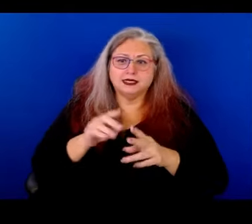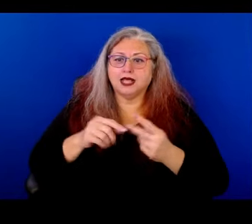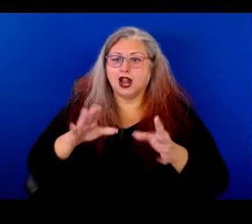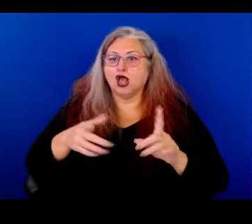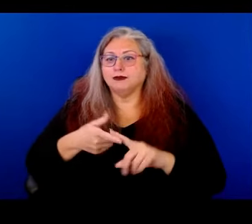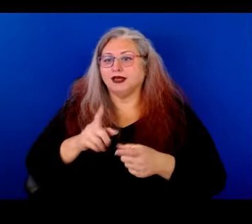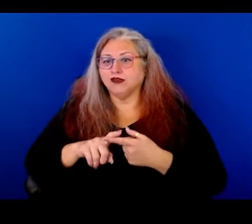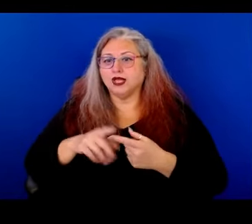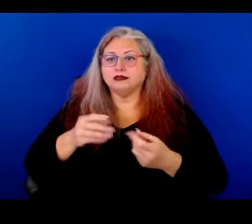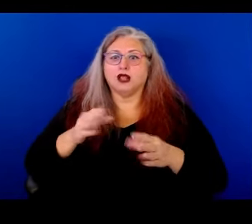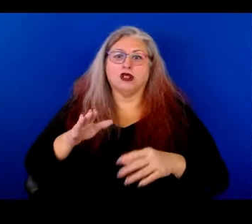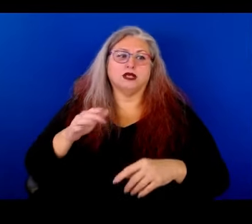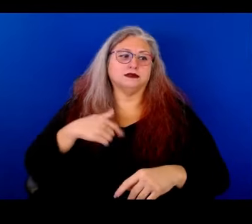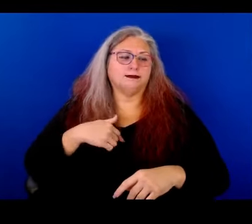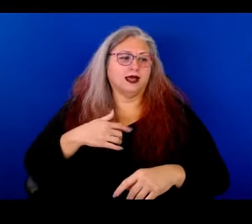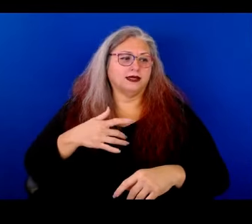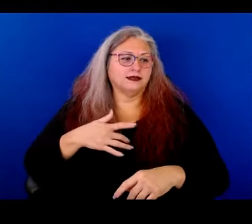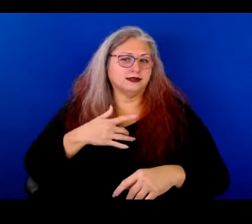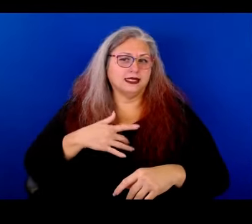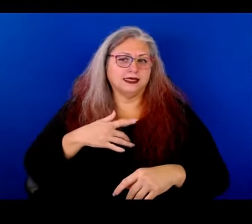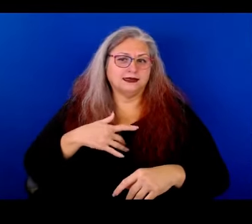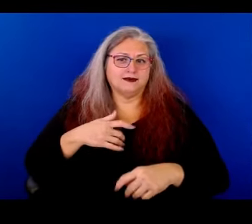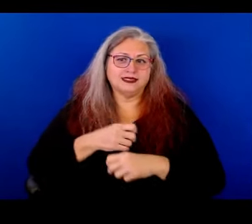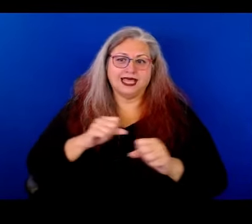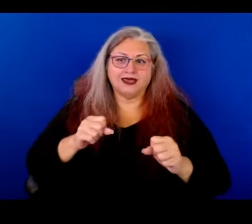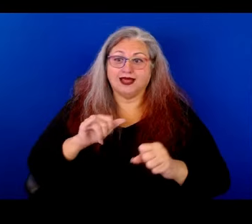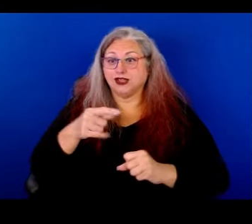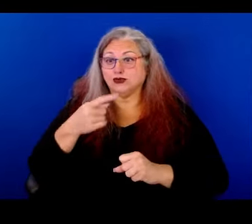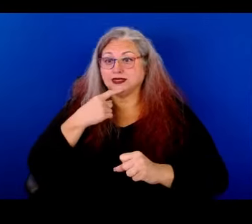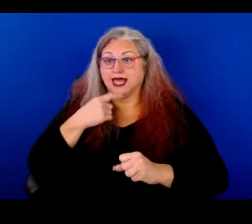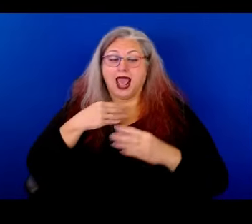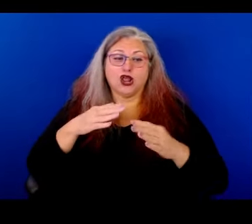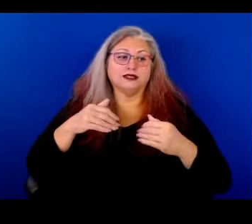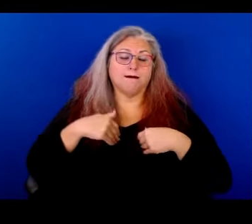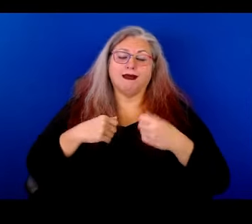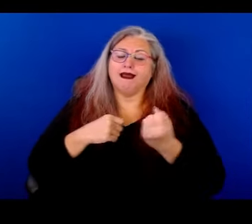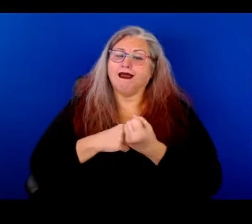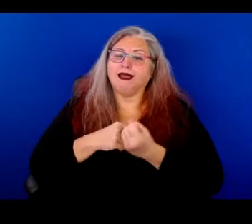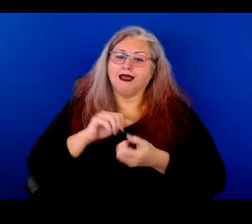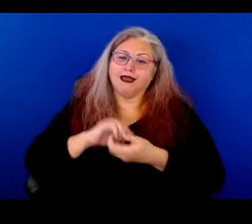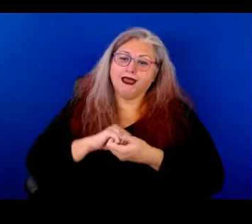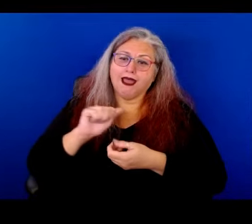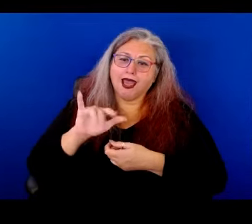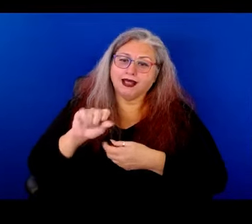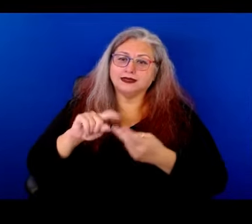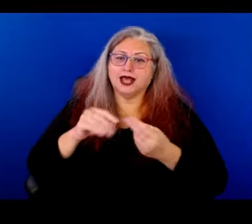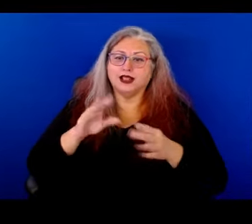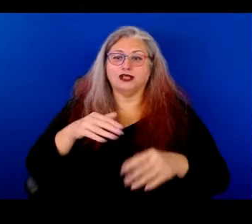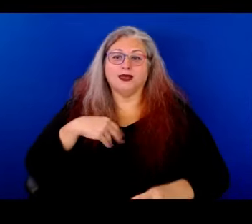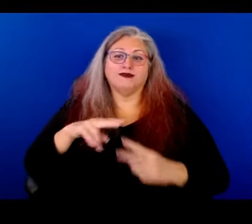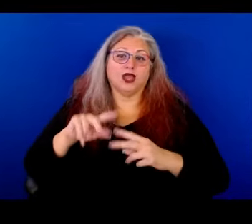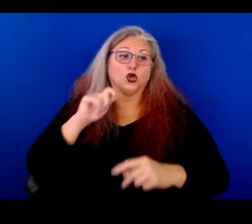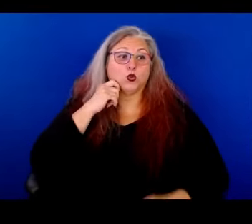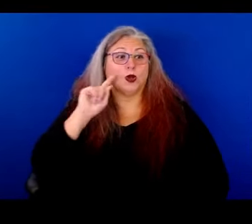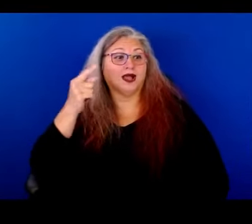my friends. I've lost my sense of safety. Like you said, I lost my allies. I lost my really